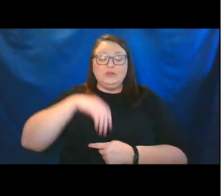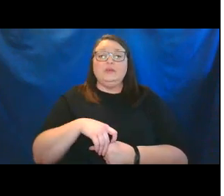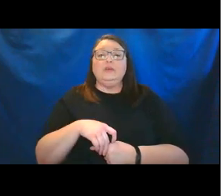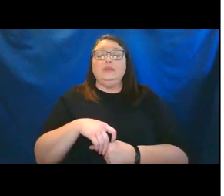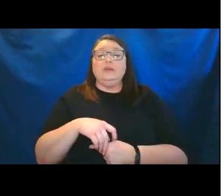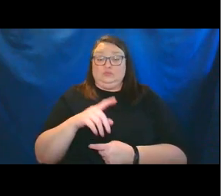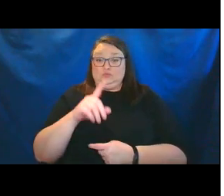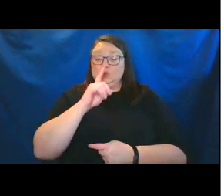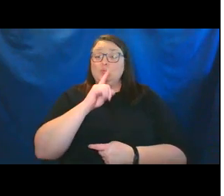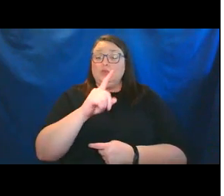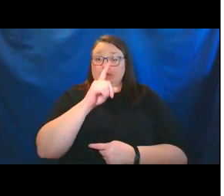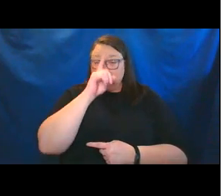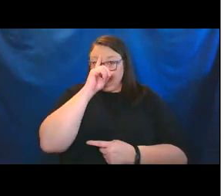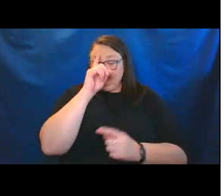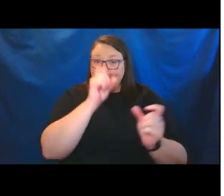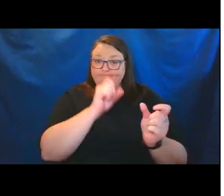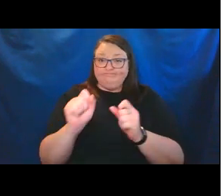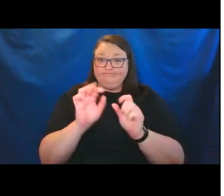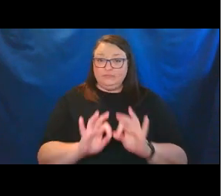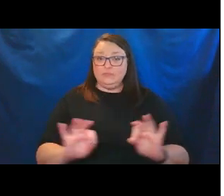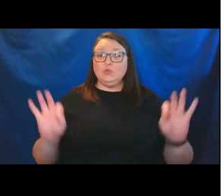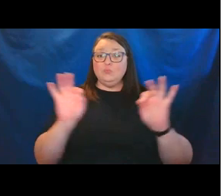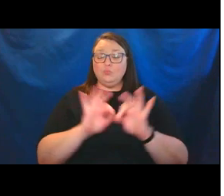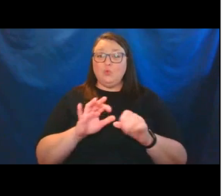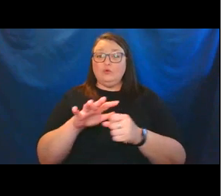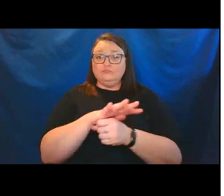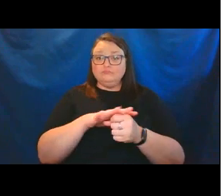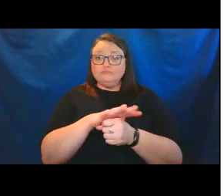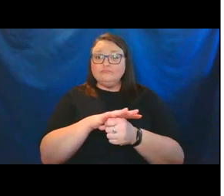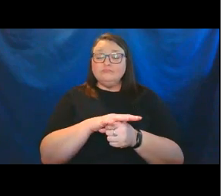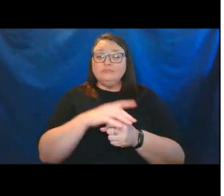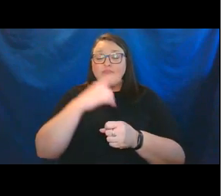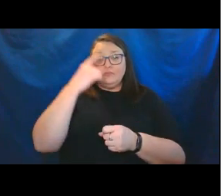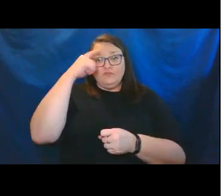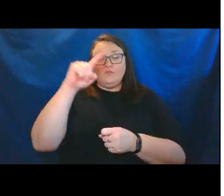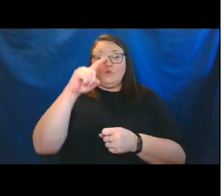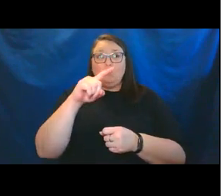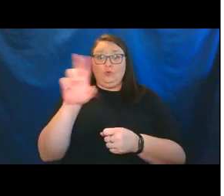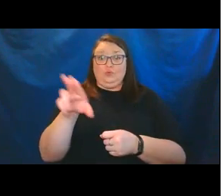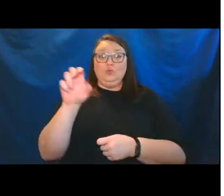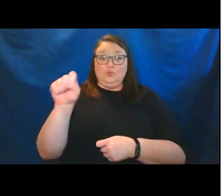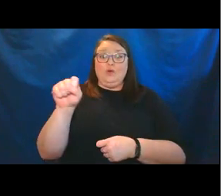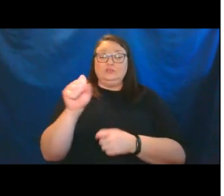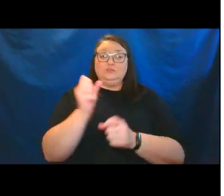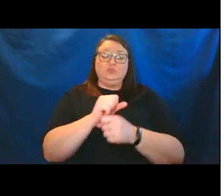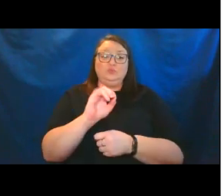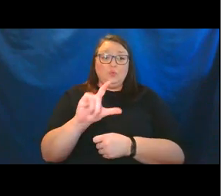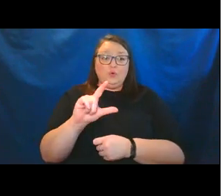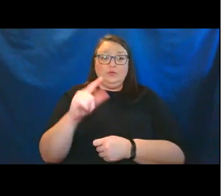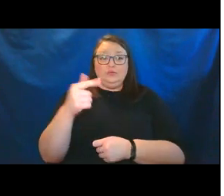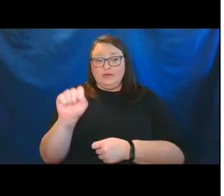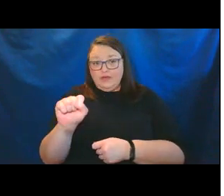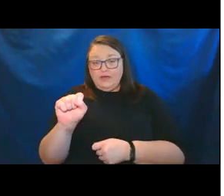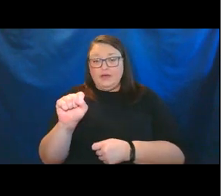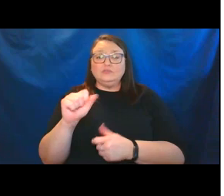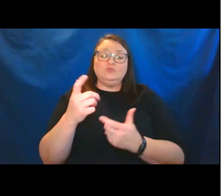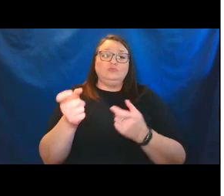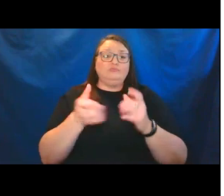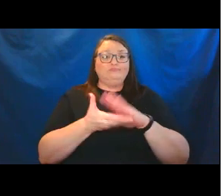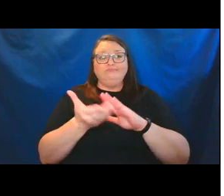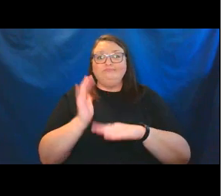very strategic, important area for the nation, producing oil and gas to fuel our